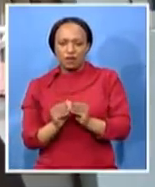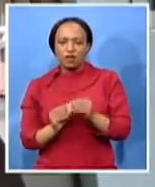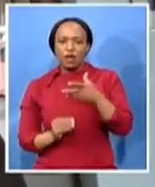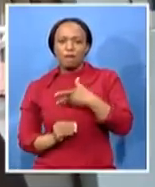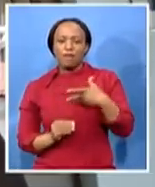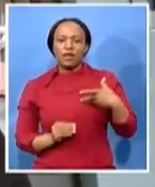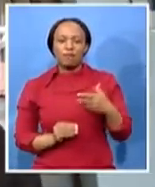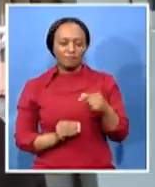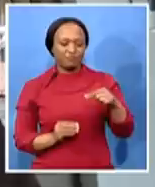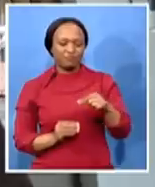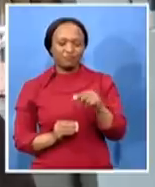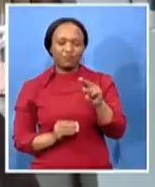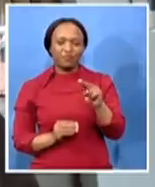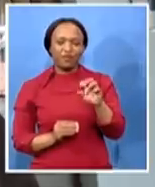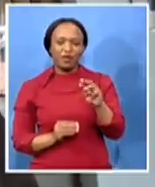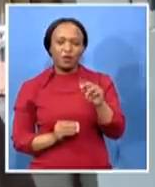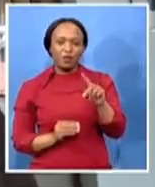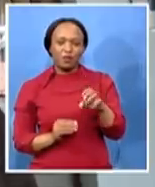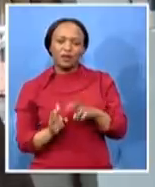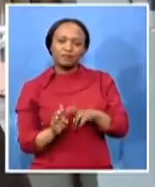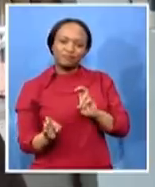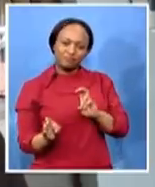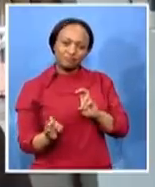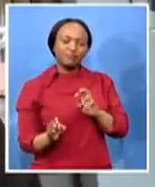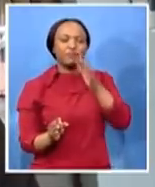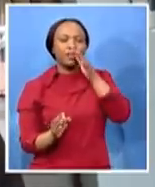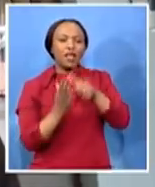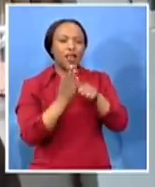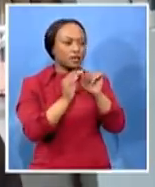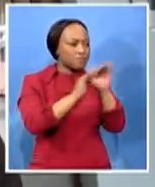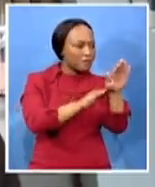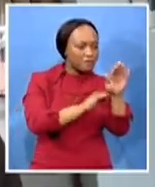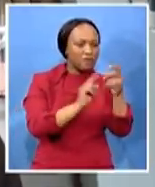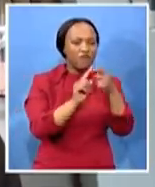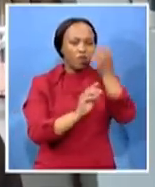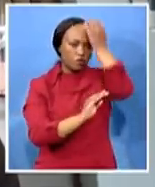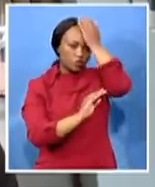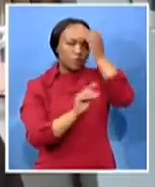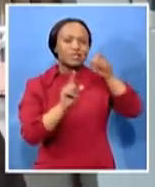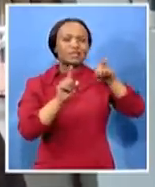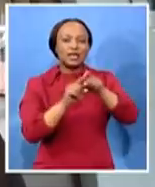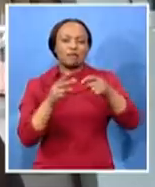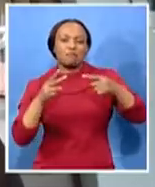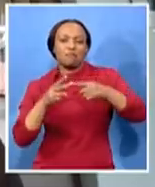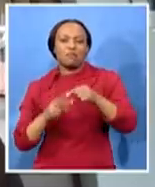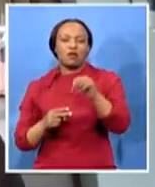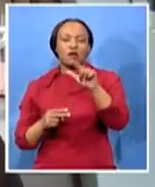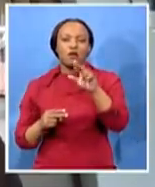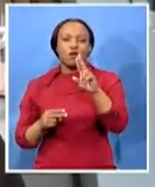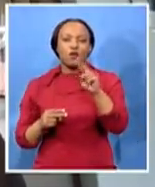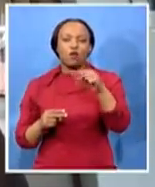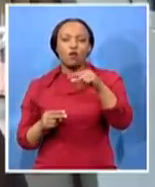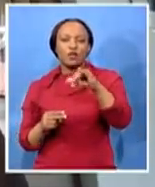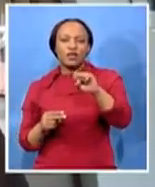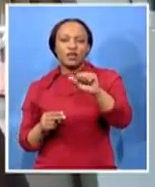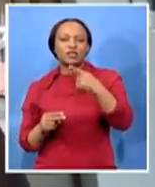letter comes in. But prior to that, Lungisa also writes a letter that says, Mr. President, look at